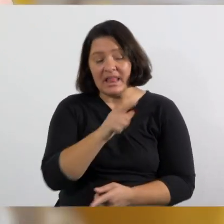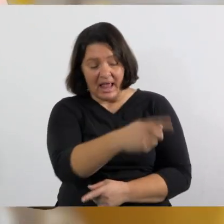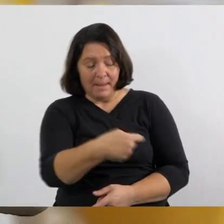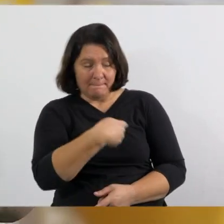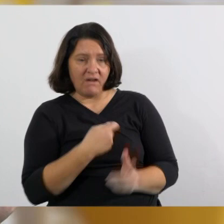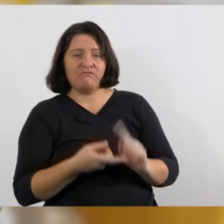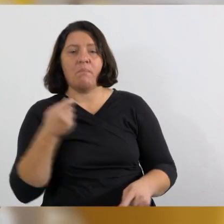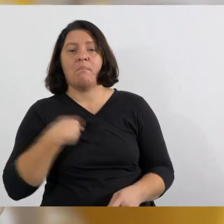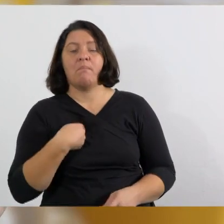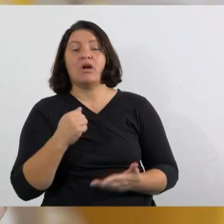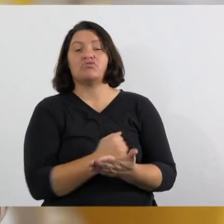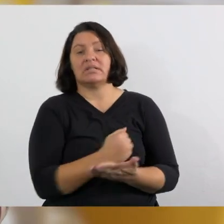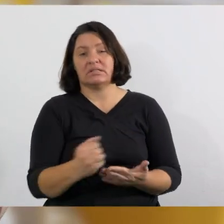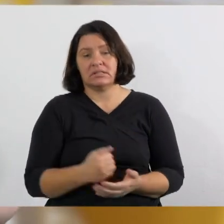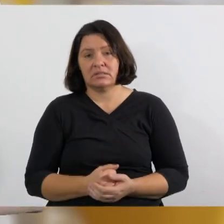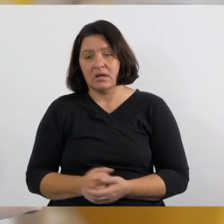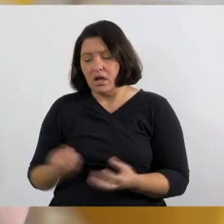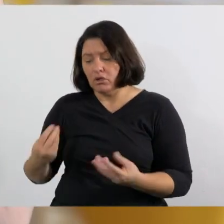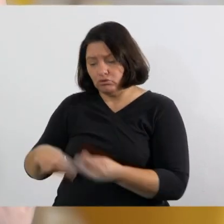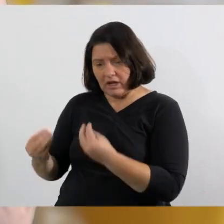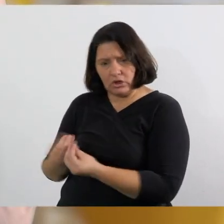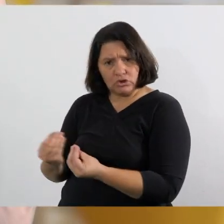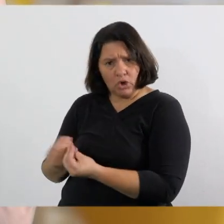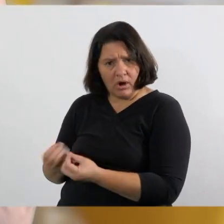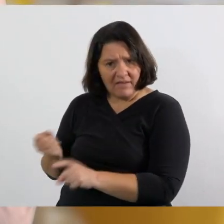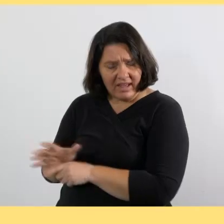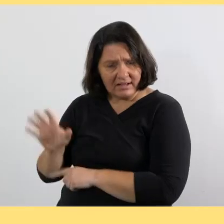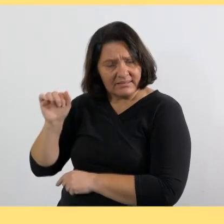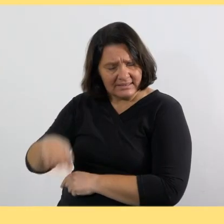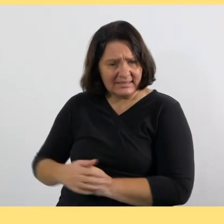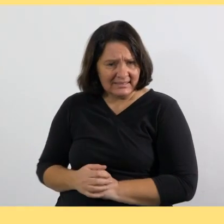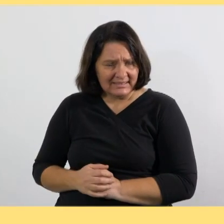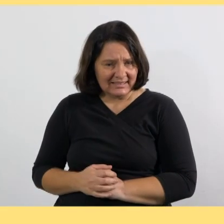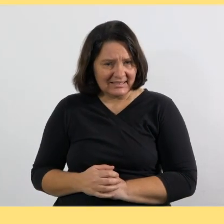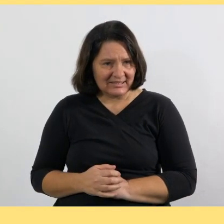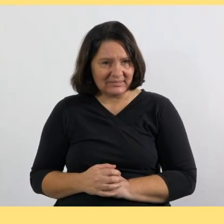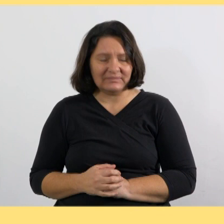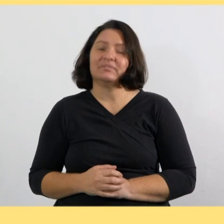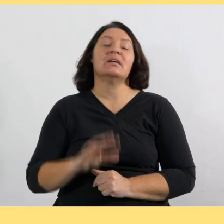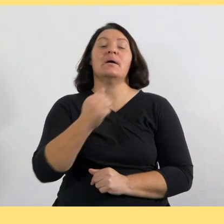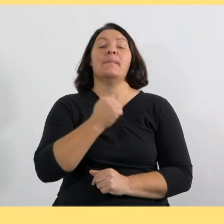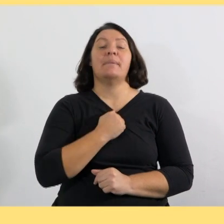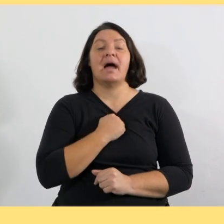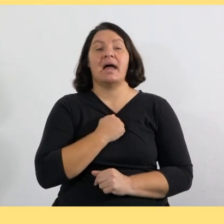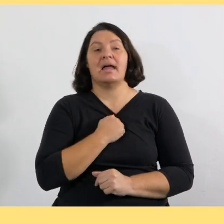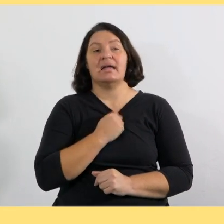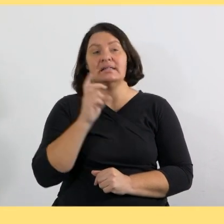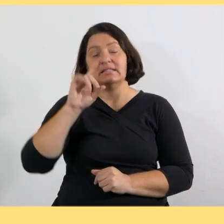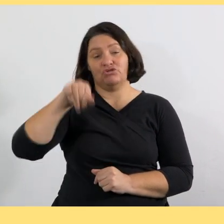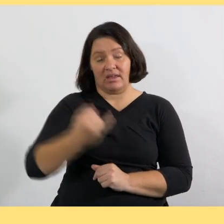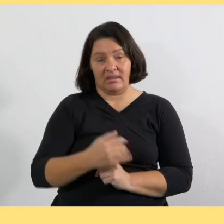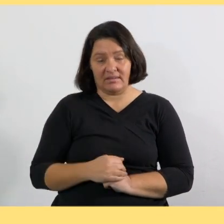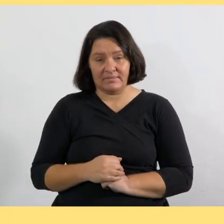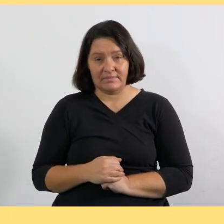So does it affect my trading stock then? Let me show you. Here is my debtors journal. And